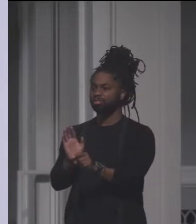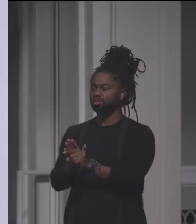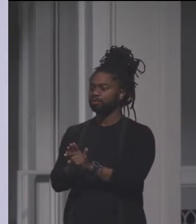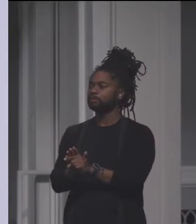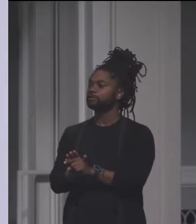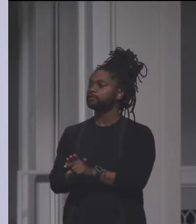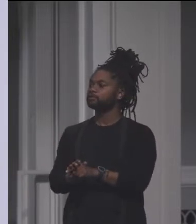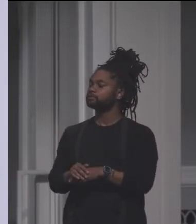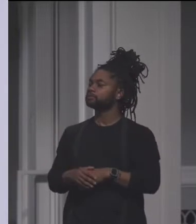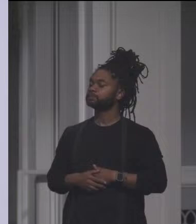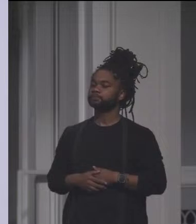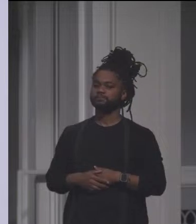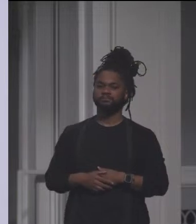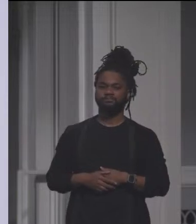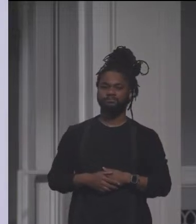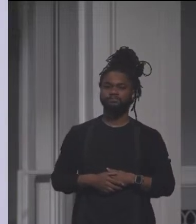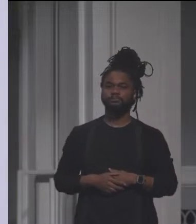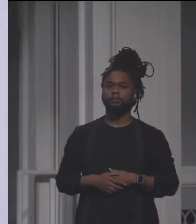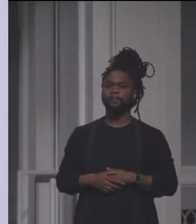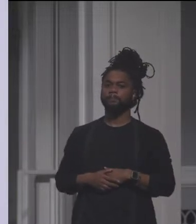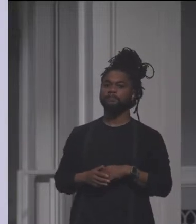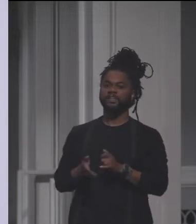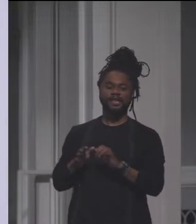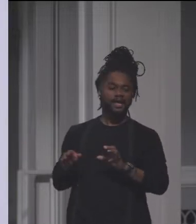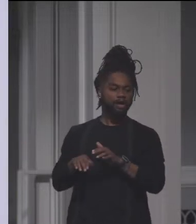that they act on queer desires.